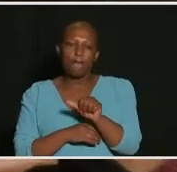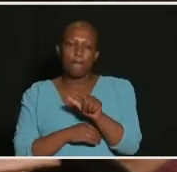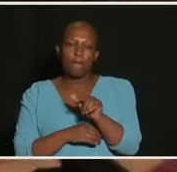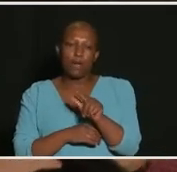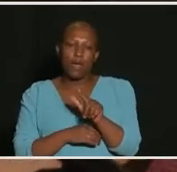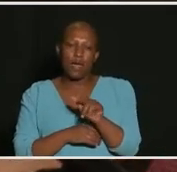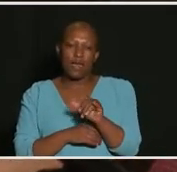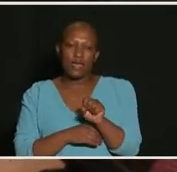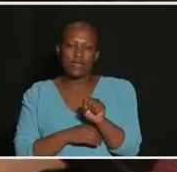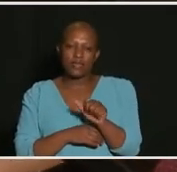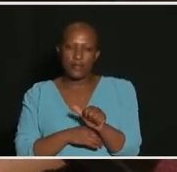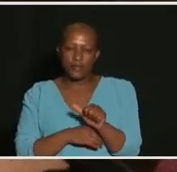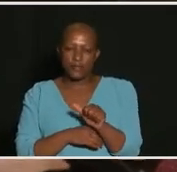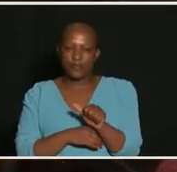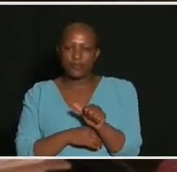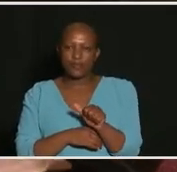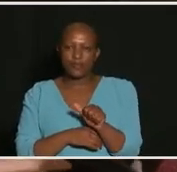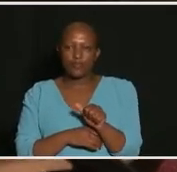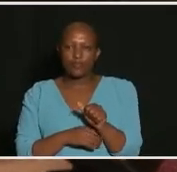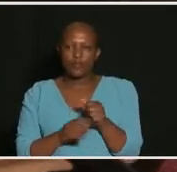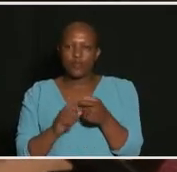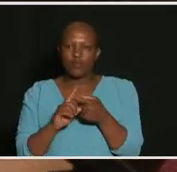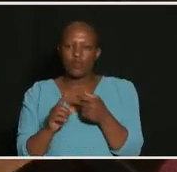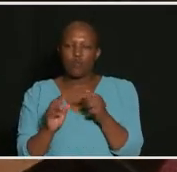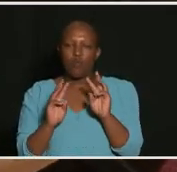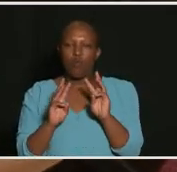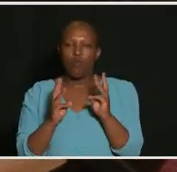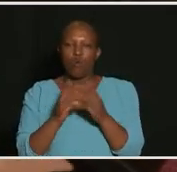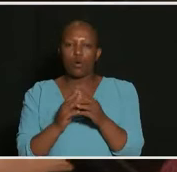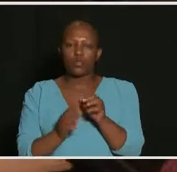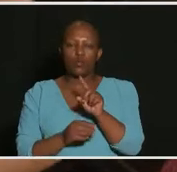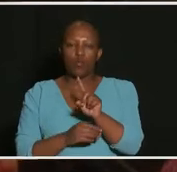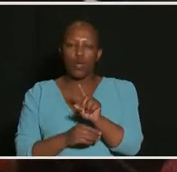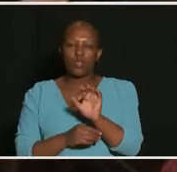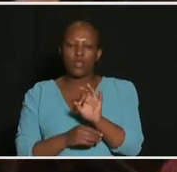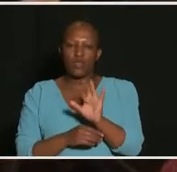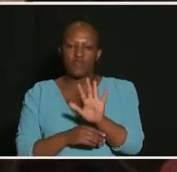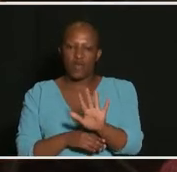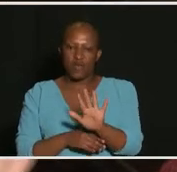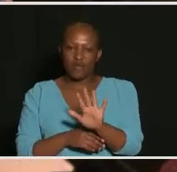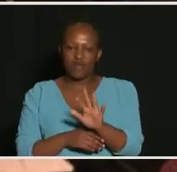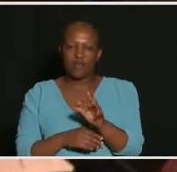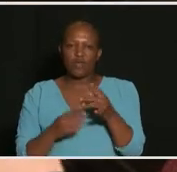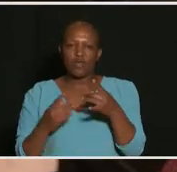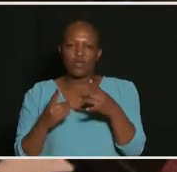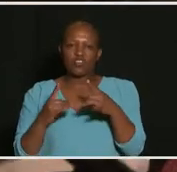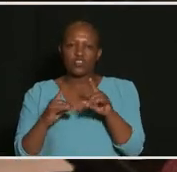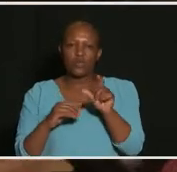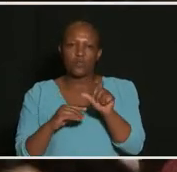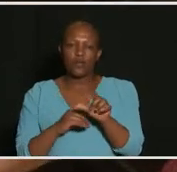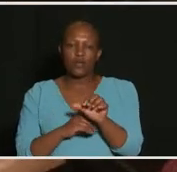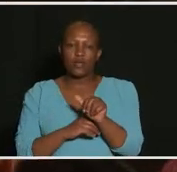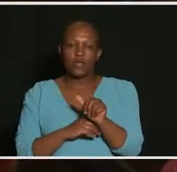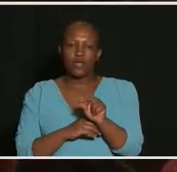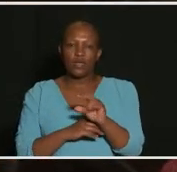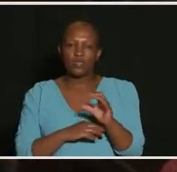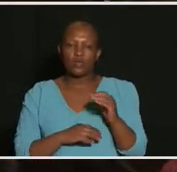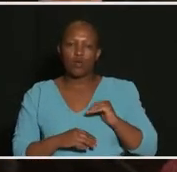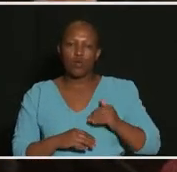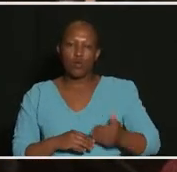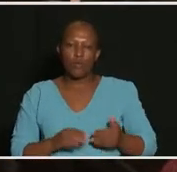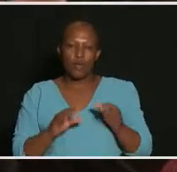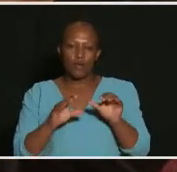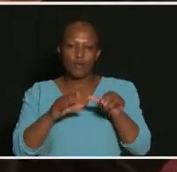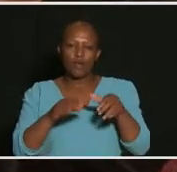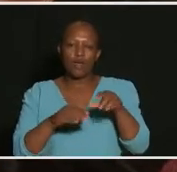I'm coming from what 135 I'm the 10 percent of the ANC women's league in my